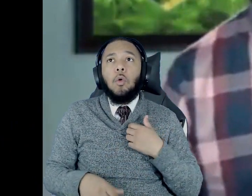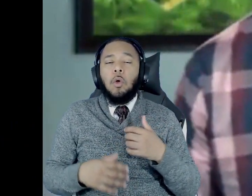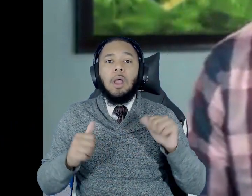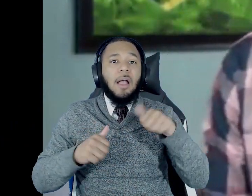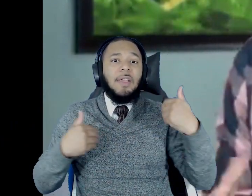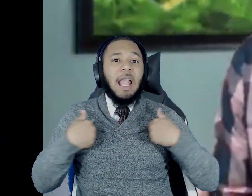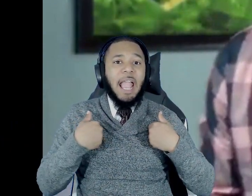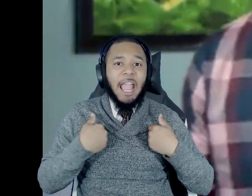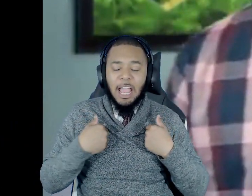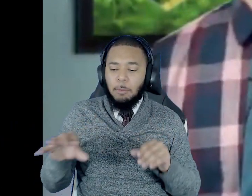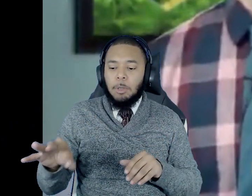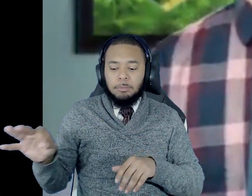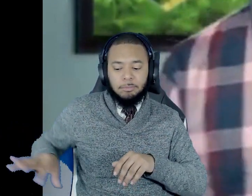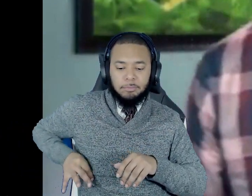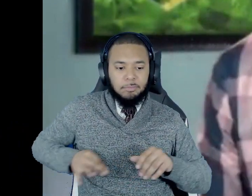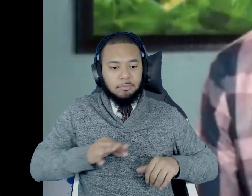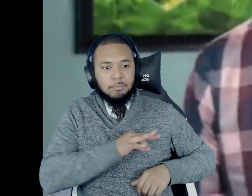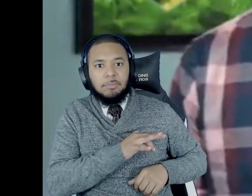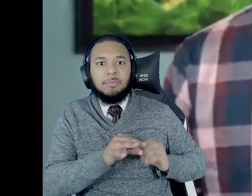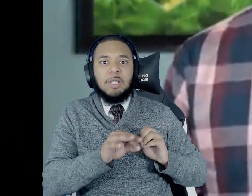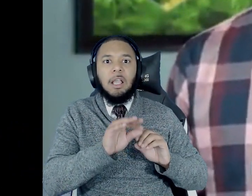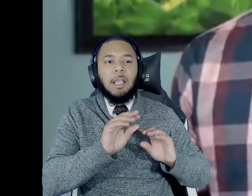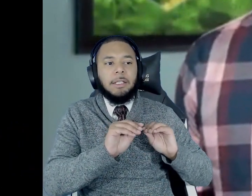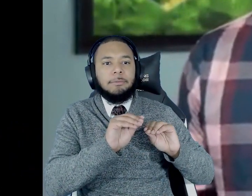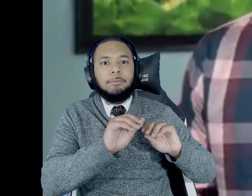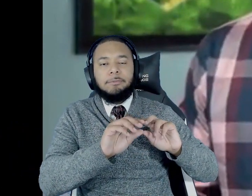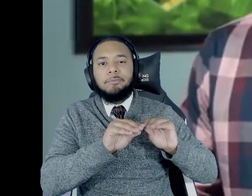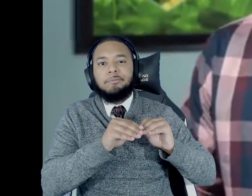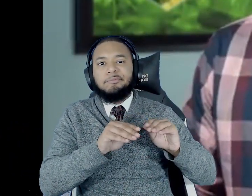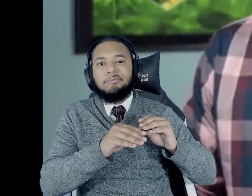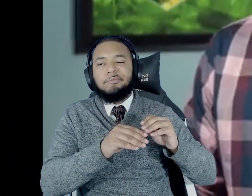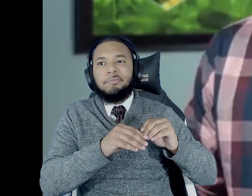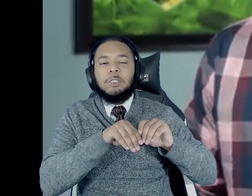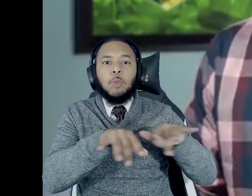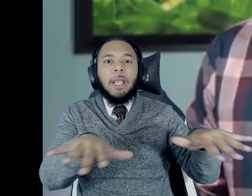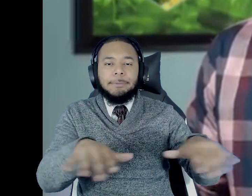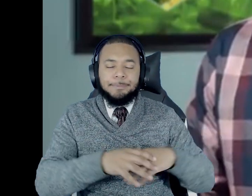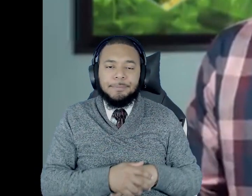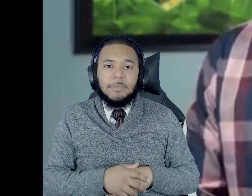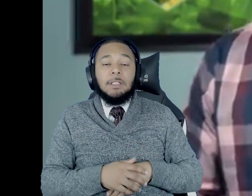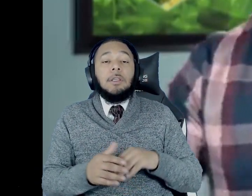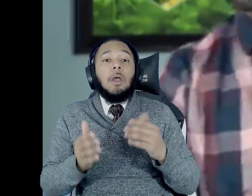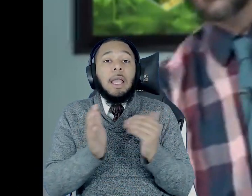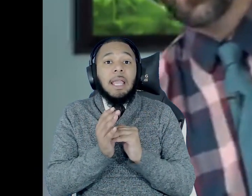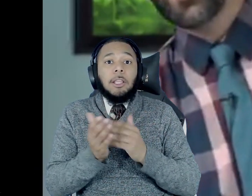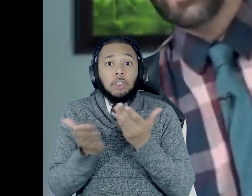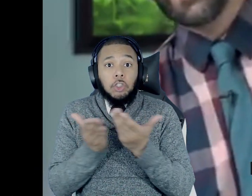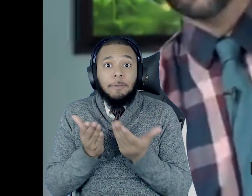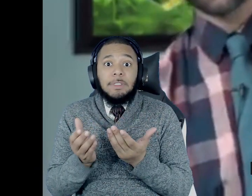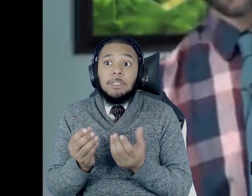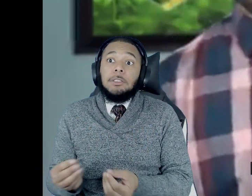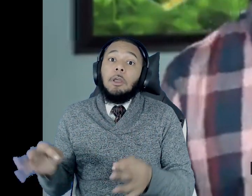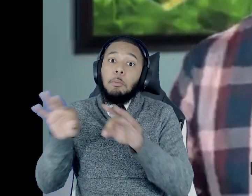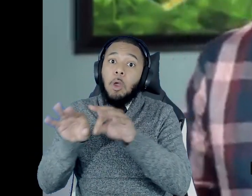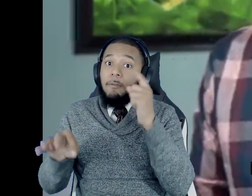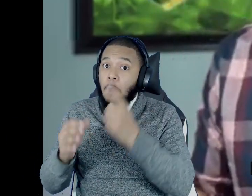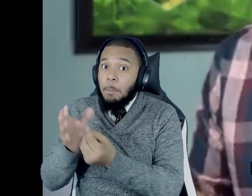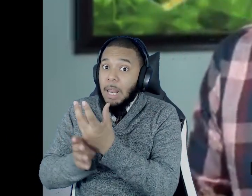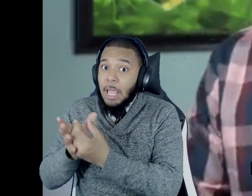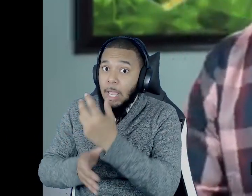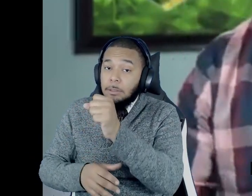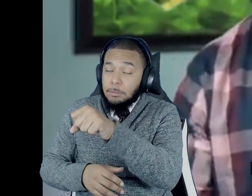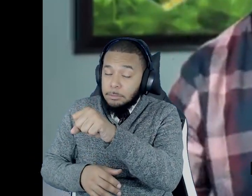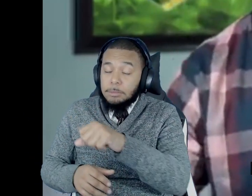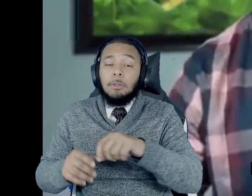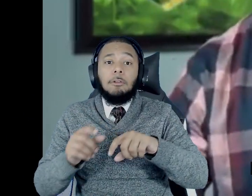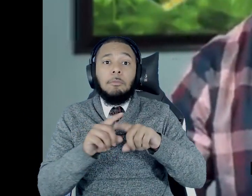services are essential. And like I said, a lot of those are much more important to plants And you could say, well, they're not important to animals, but remember, without